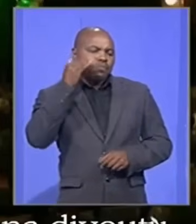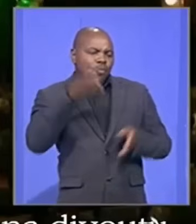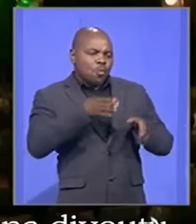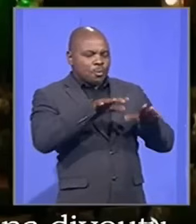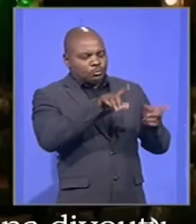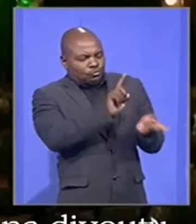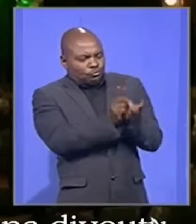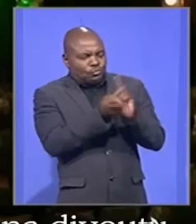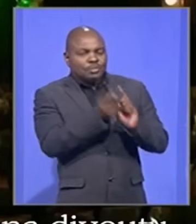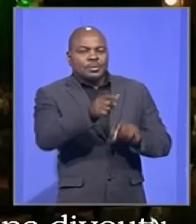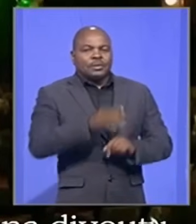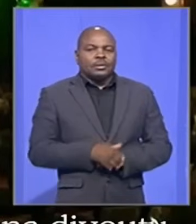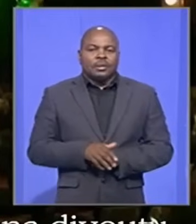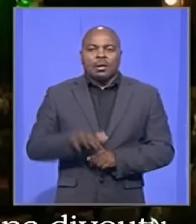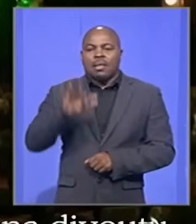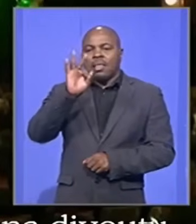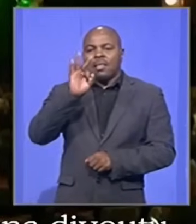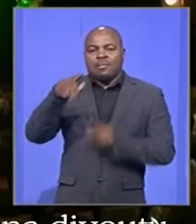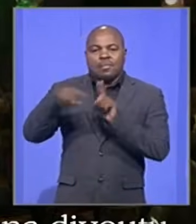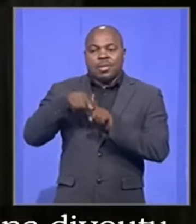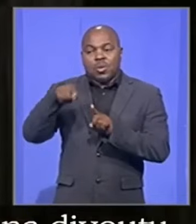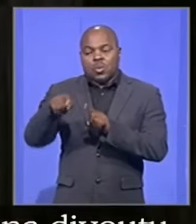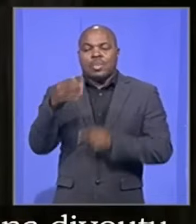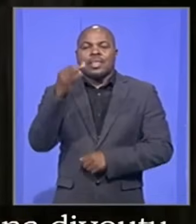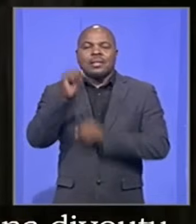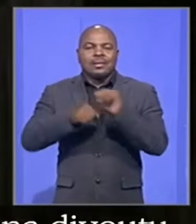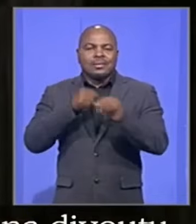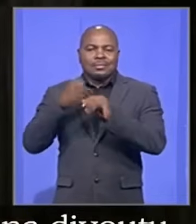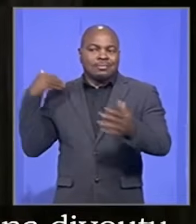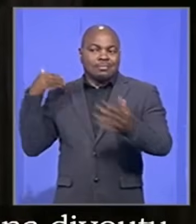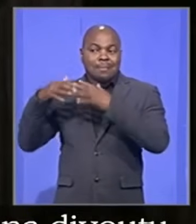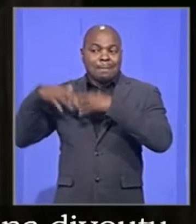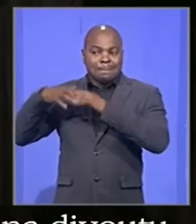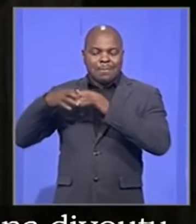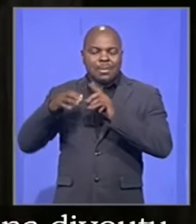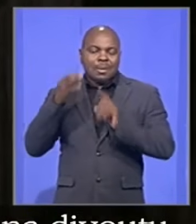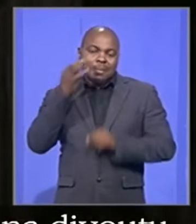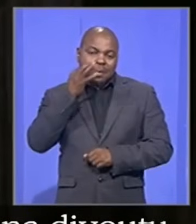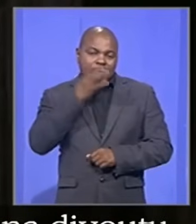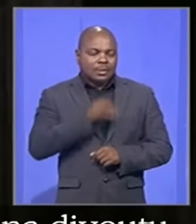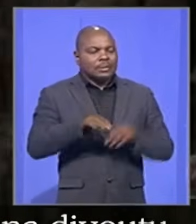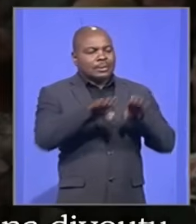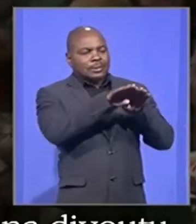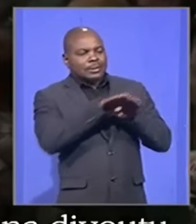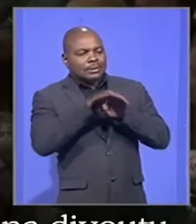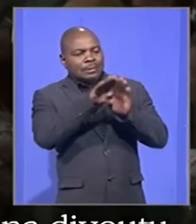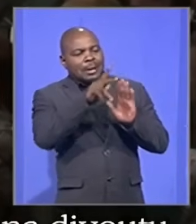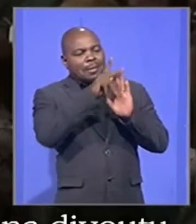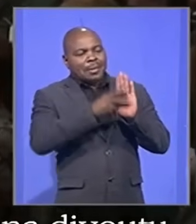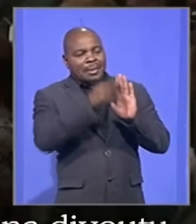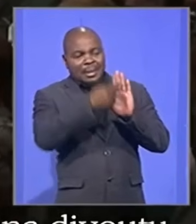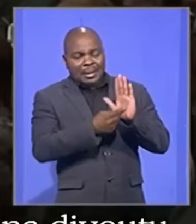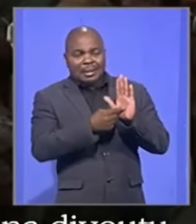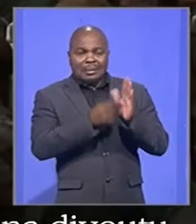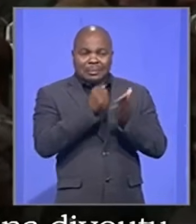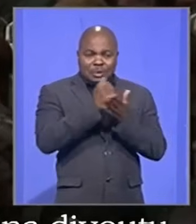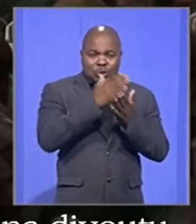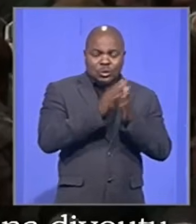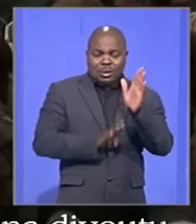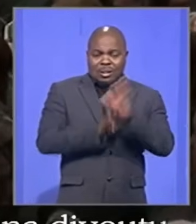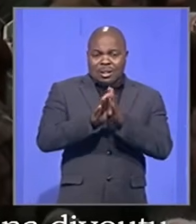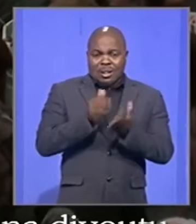Freedom Front Plus e kopanya le motse mararo e thehilwe ha e dumele hore maano a mmuso wa democracy a ne a reretswe ho ntlafatsa